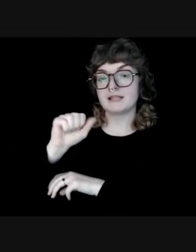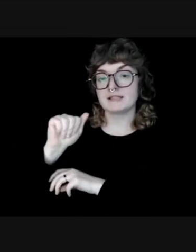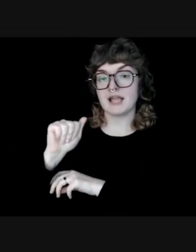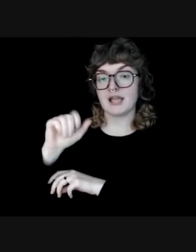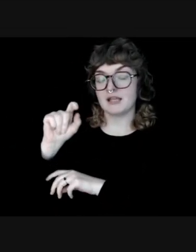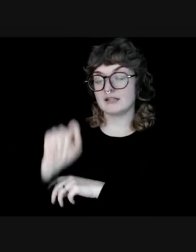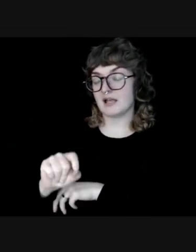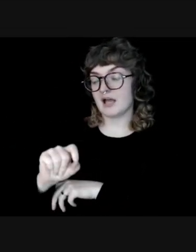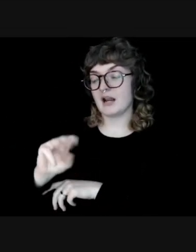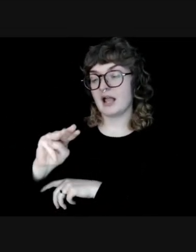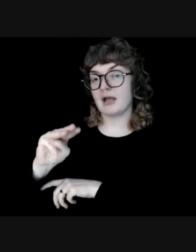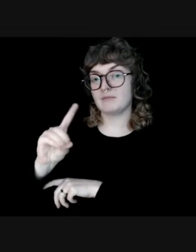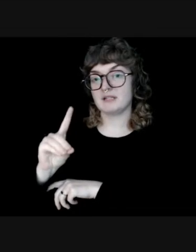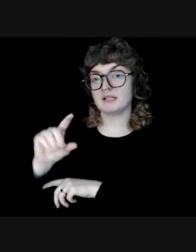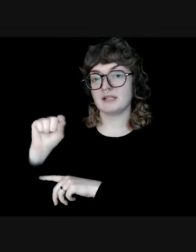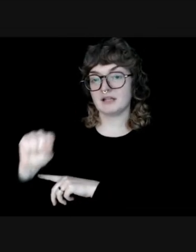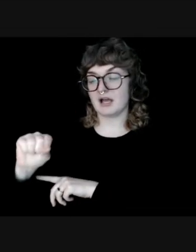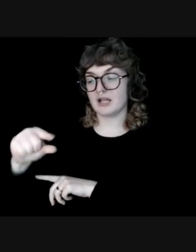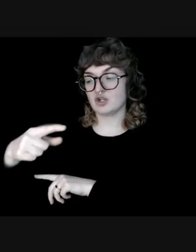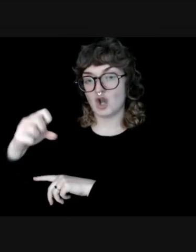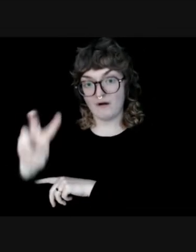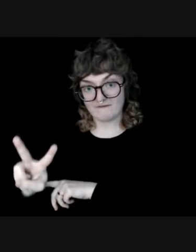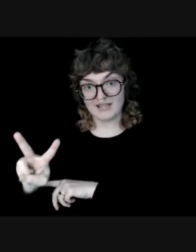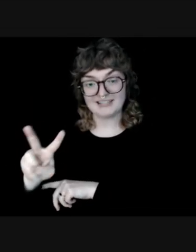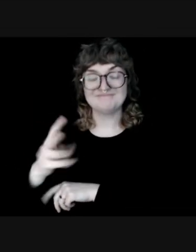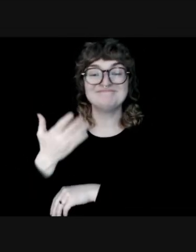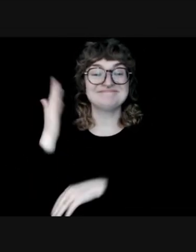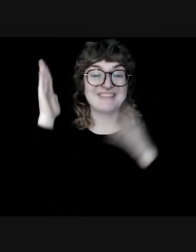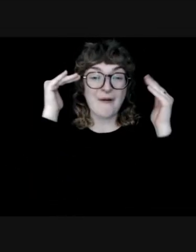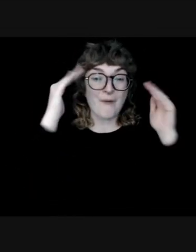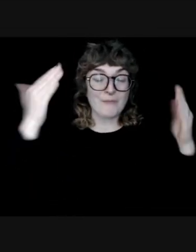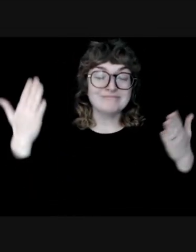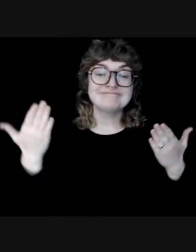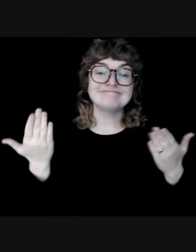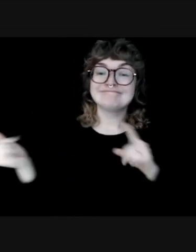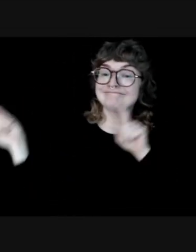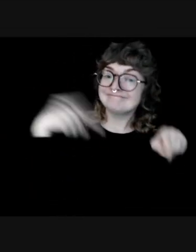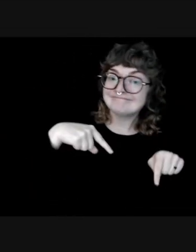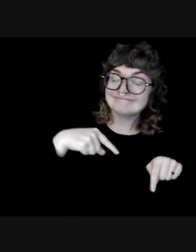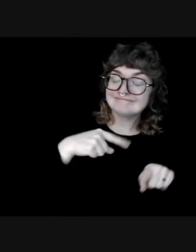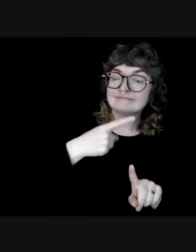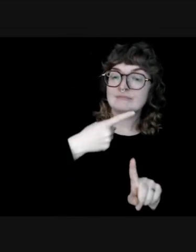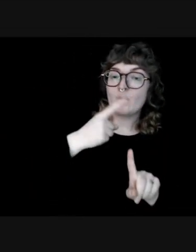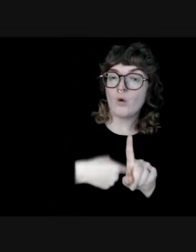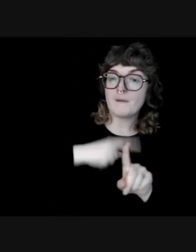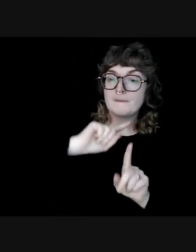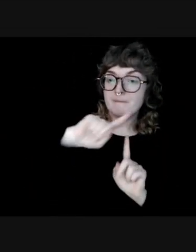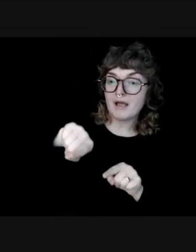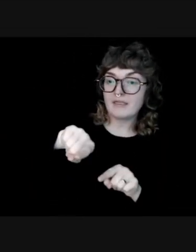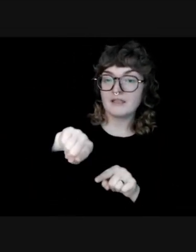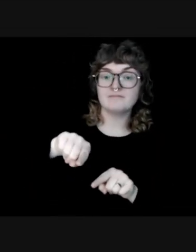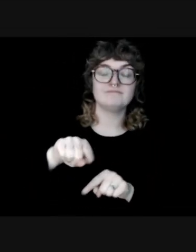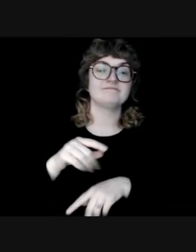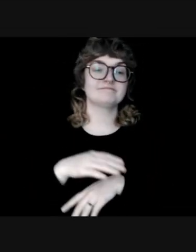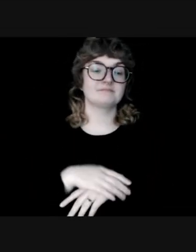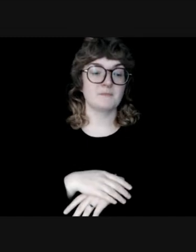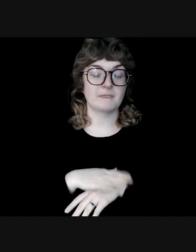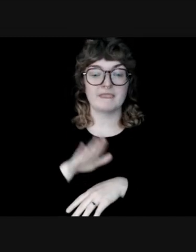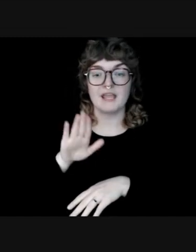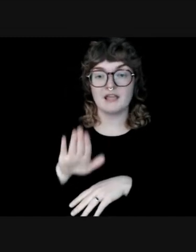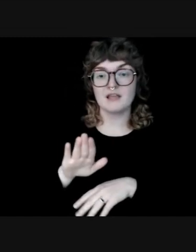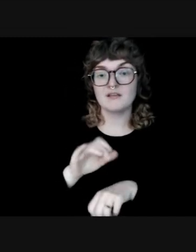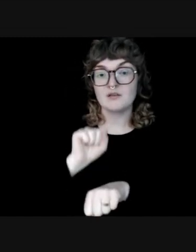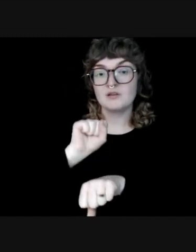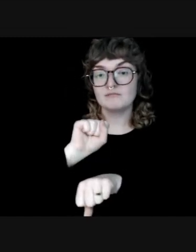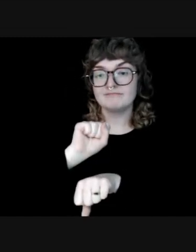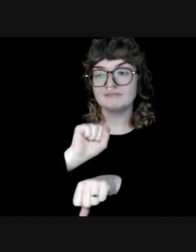msa.maryland.gov. I hope that you'll join us next month on April 11th when Drew Shuptiravis, a citizen and cultural